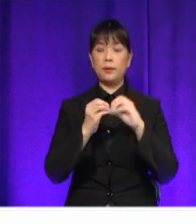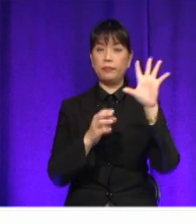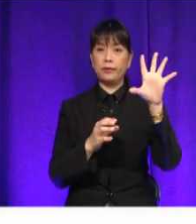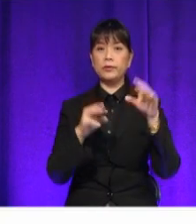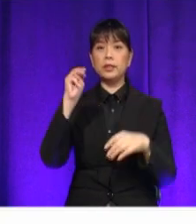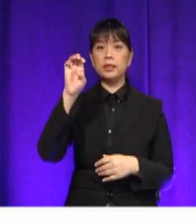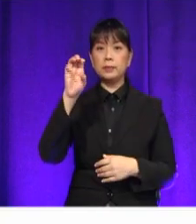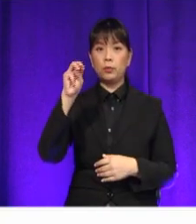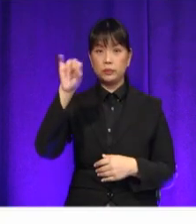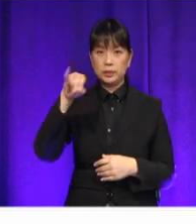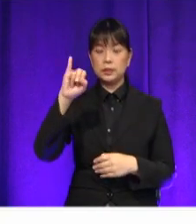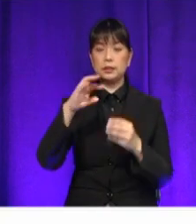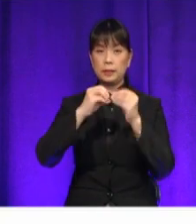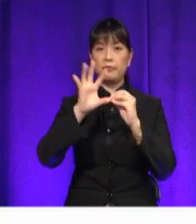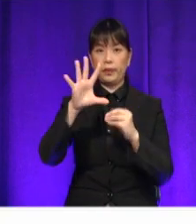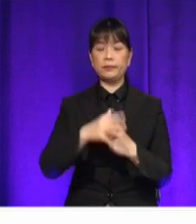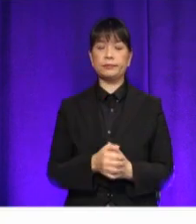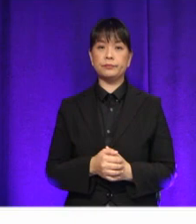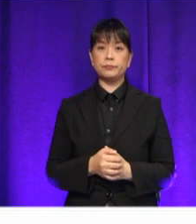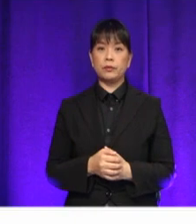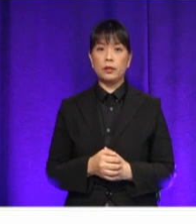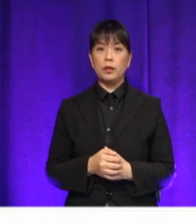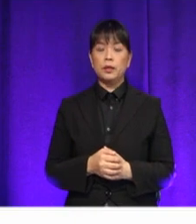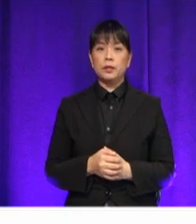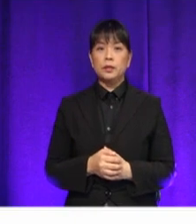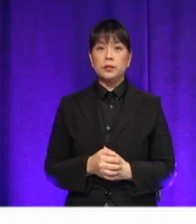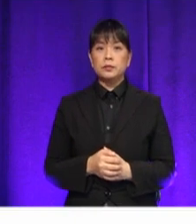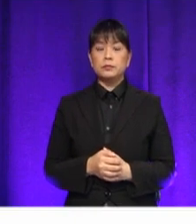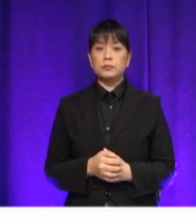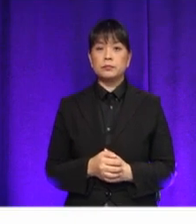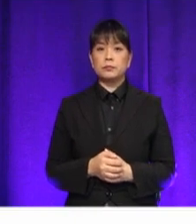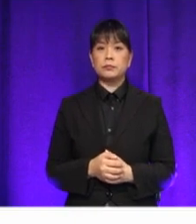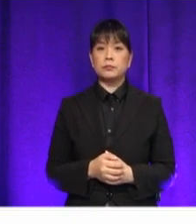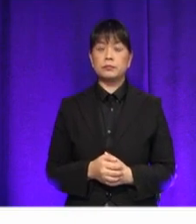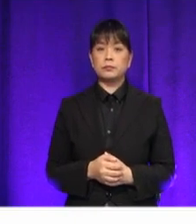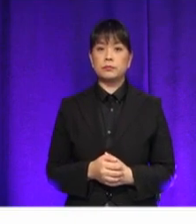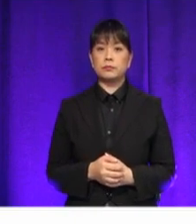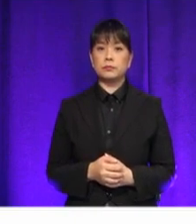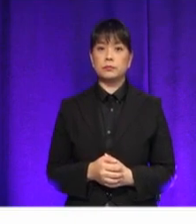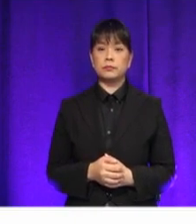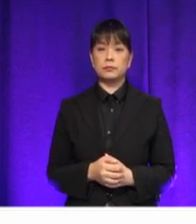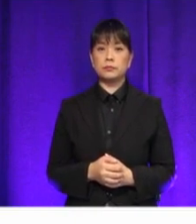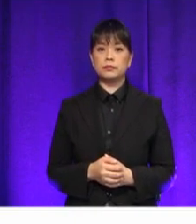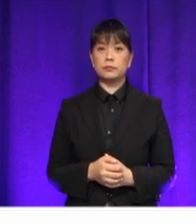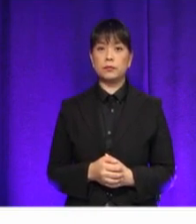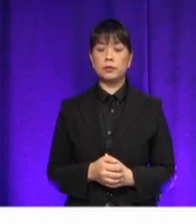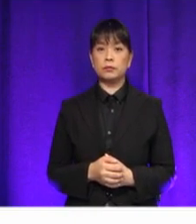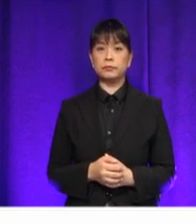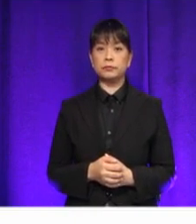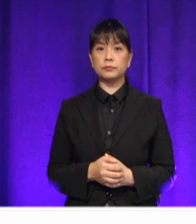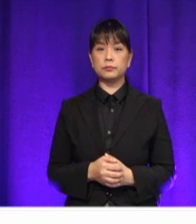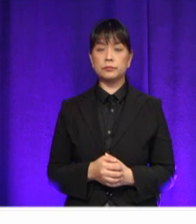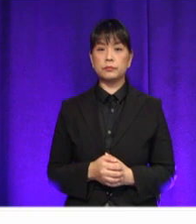Number 5 emoji. The fifth emoji. You think I'm feeling, oh yeah, right. Do you guys agree